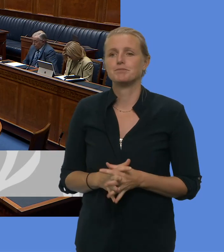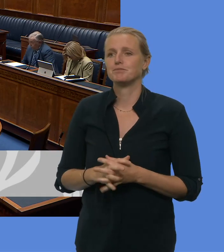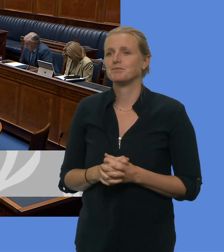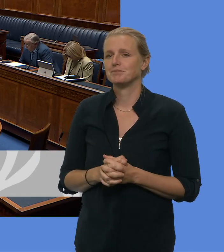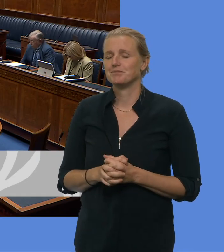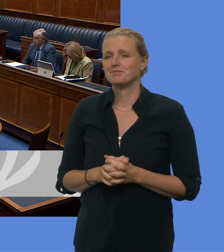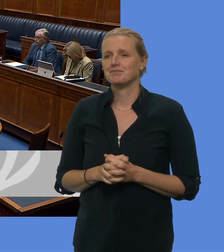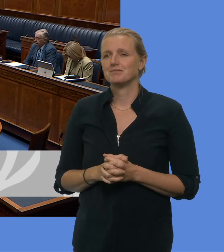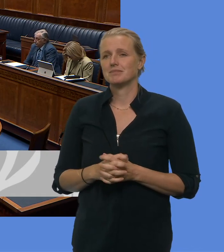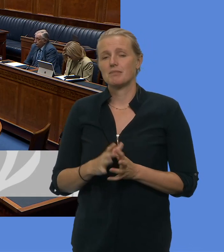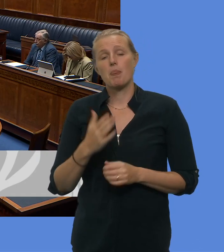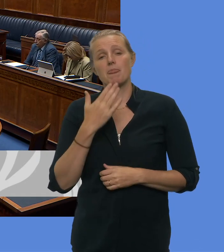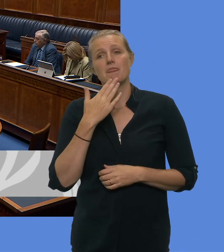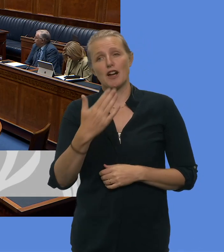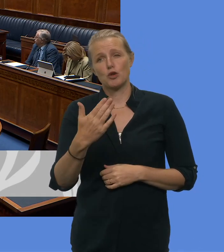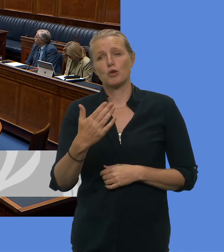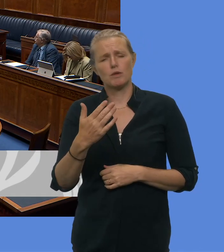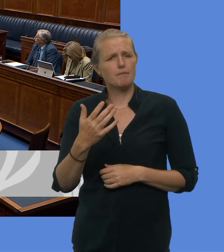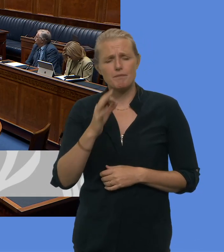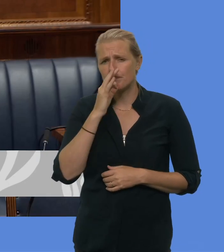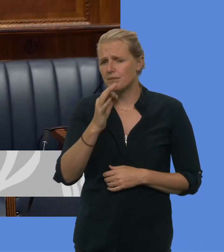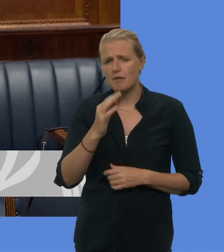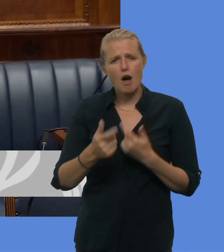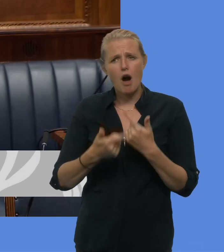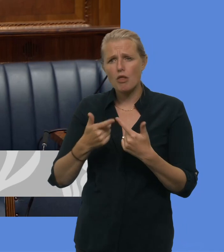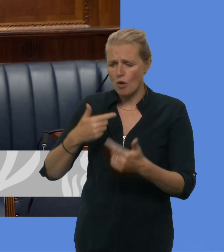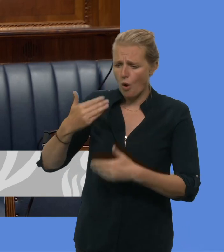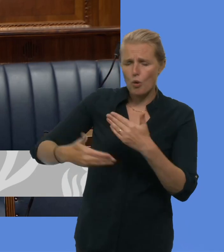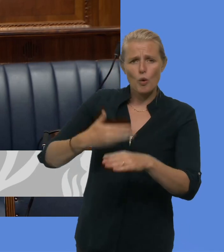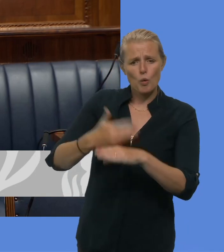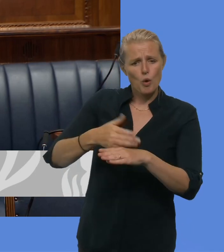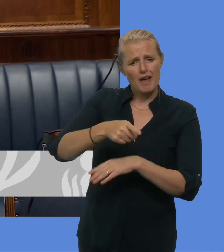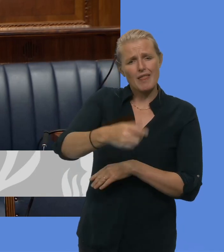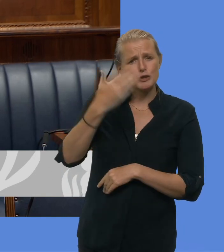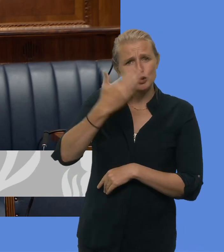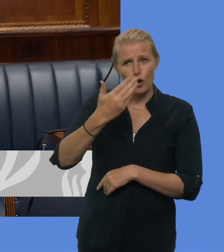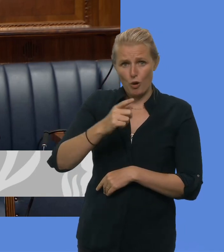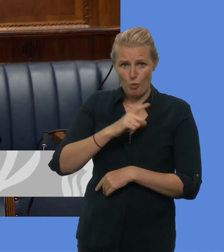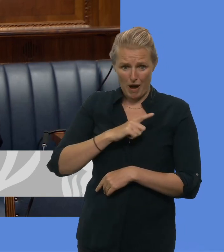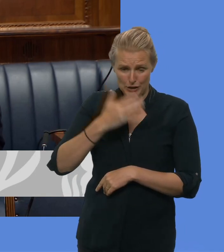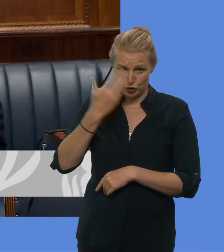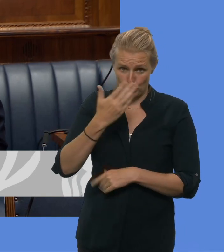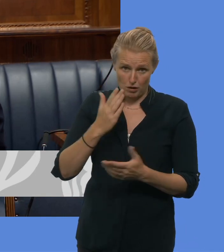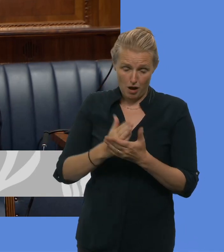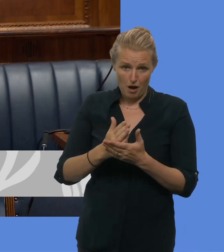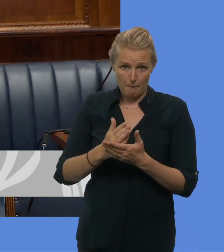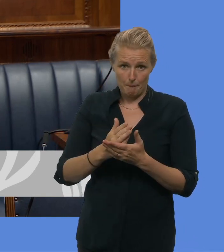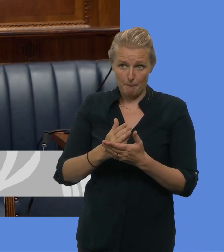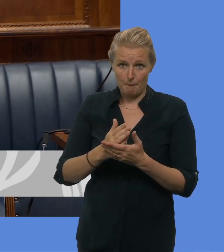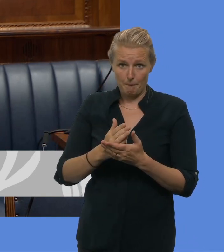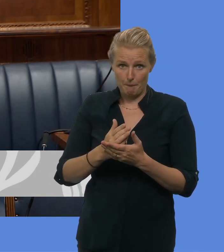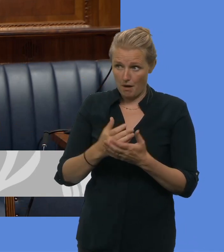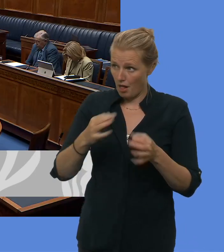the Minister for his response? Are there any other ongoing works at the school, given the length of time that the school will be remaining in their